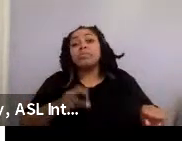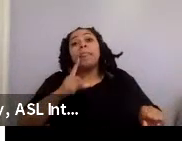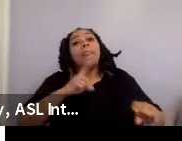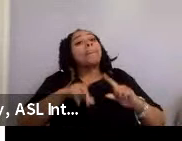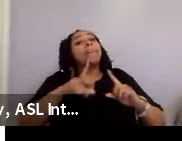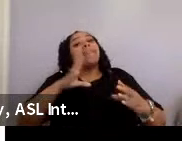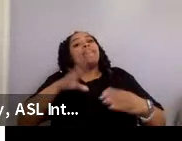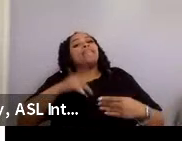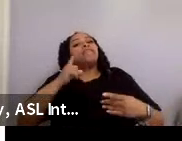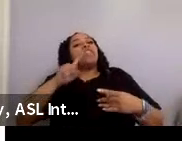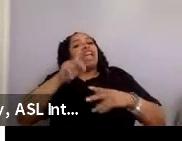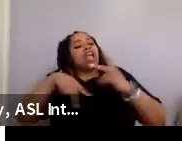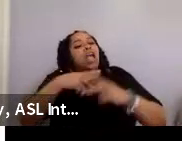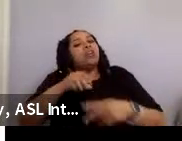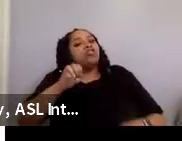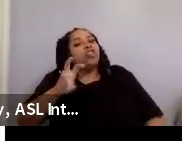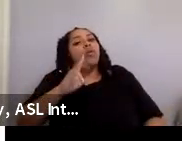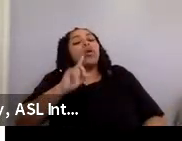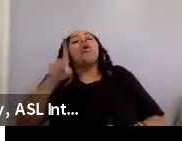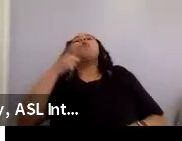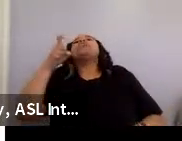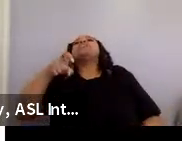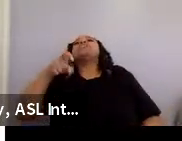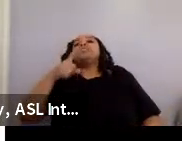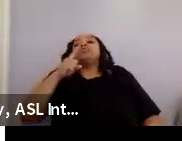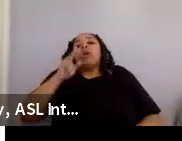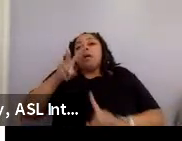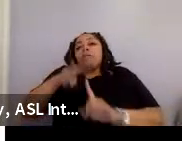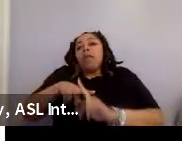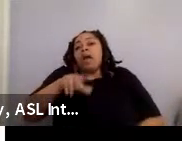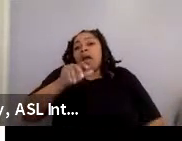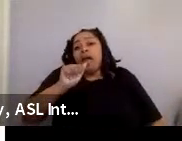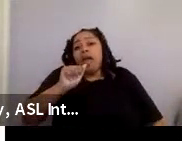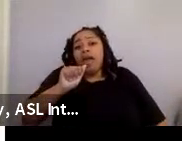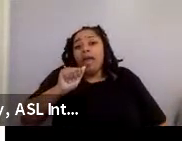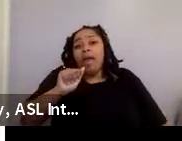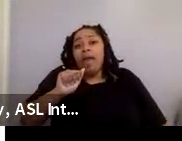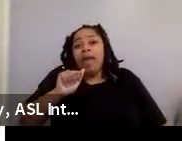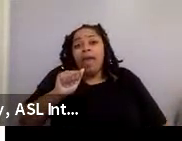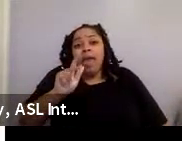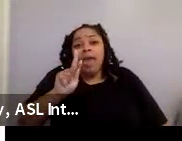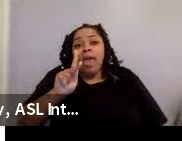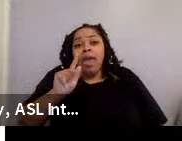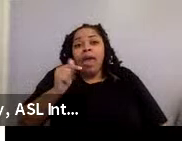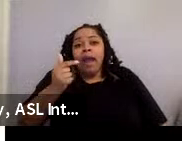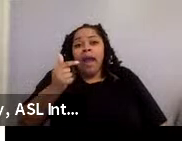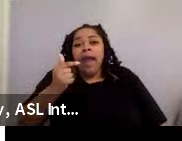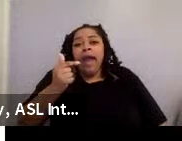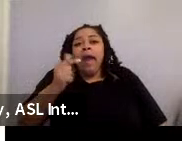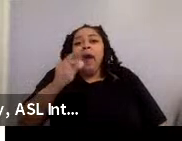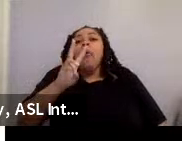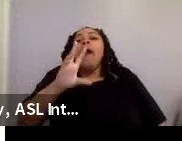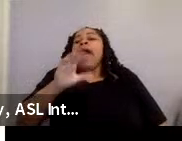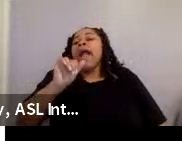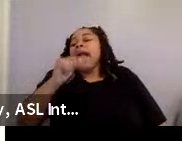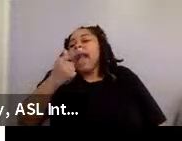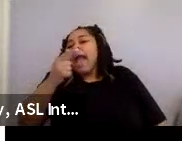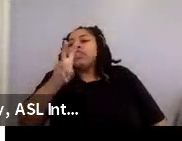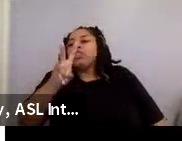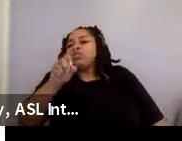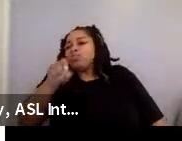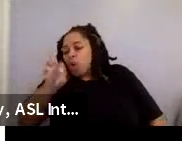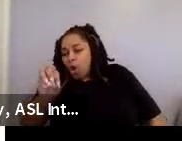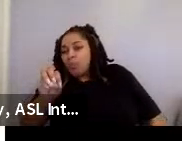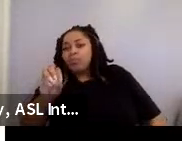kinds of software that they only need to apply to WCAG 2.0. But I would note that the phrasing is such that the exception is